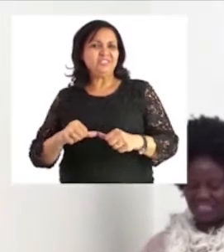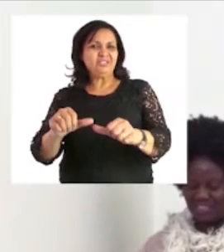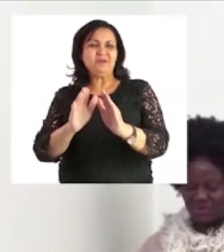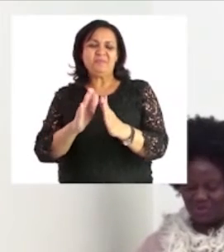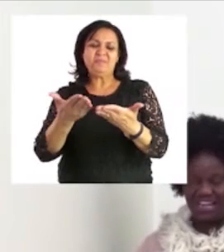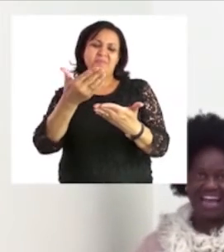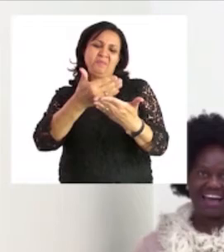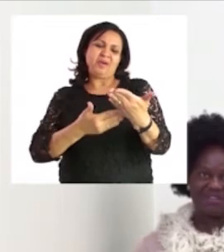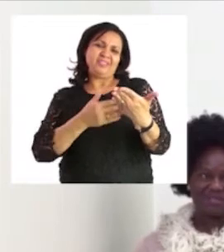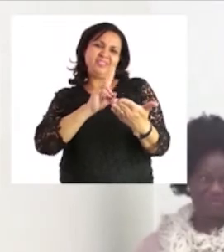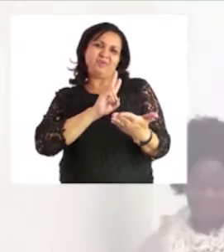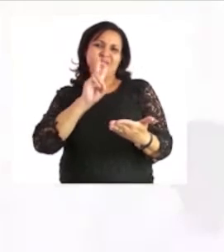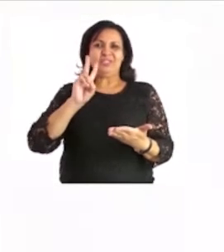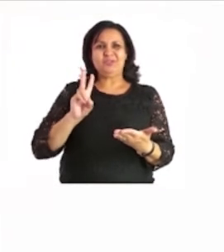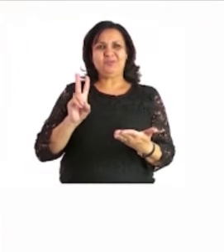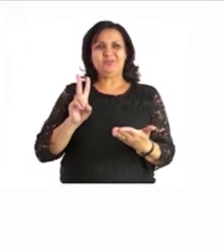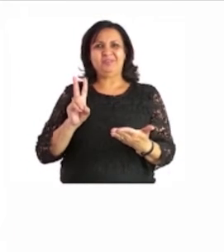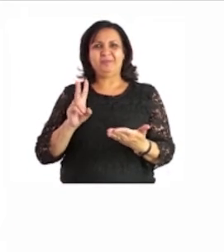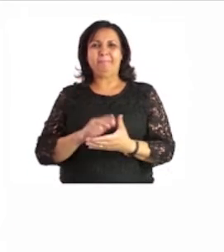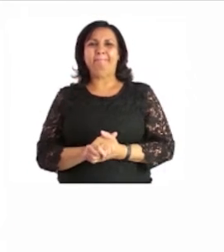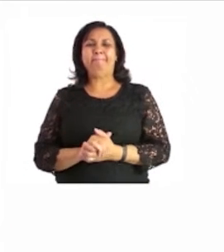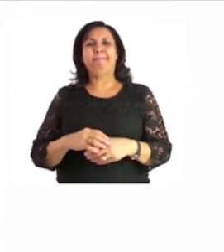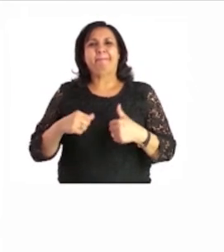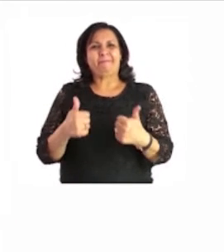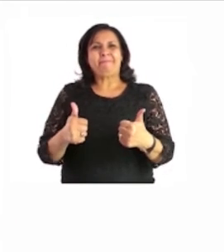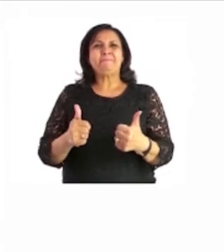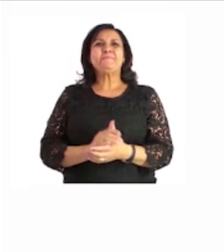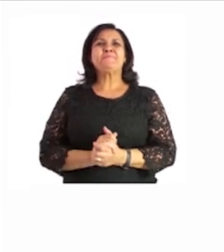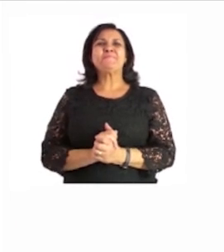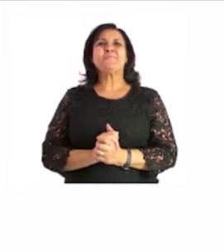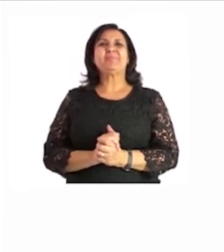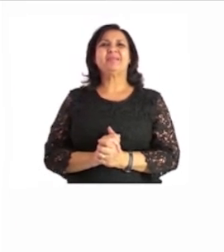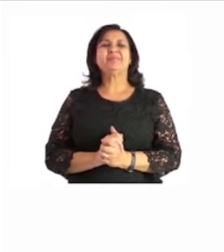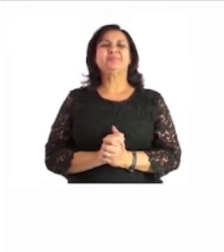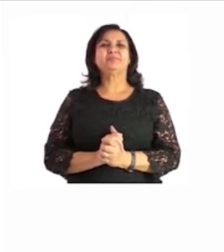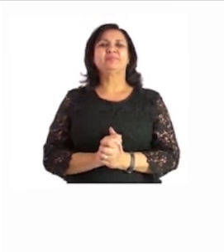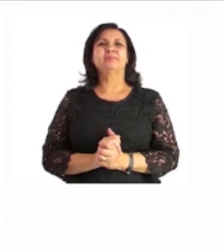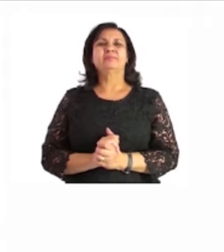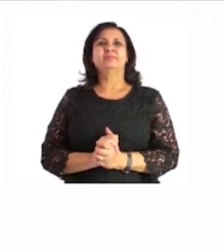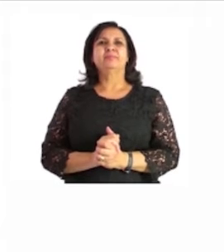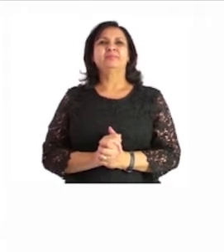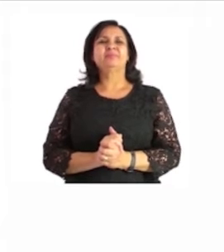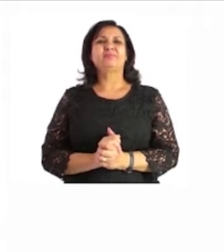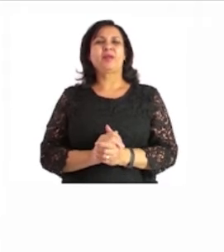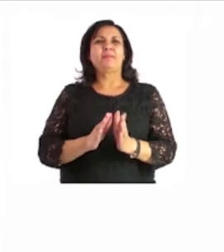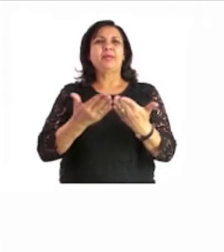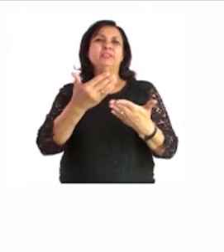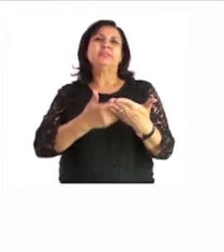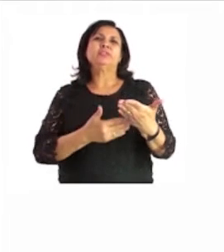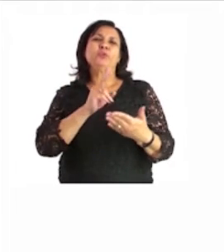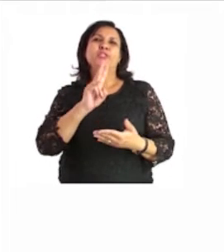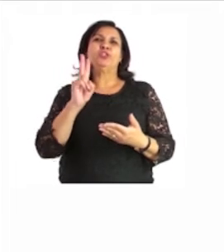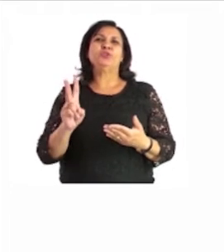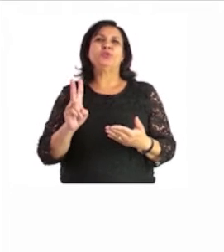page 22 now. Well done. On page 22, we're